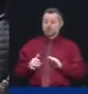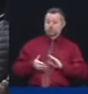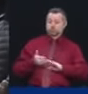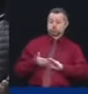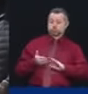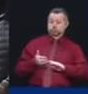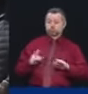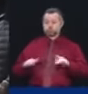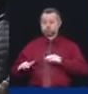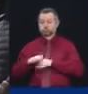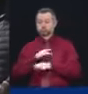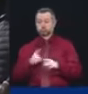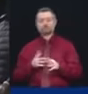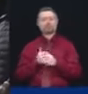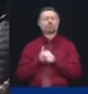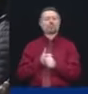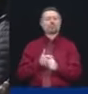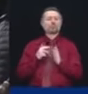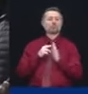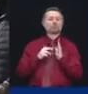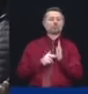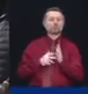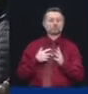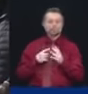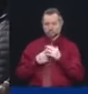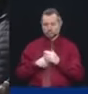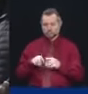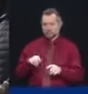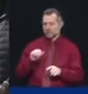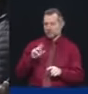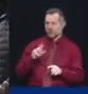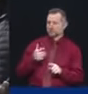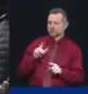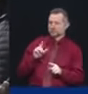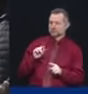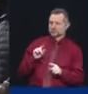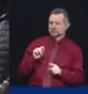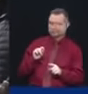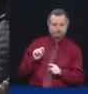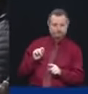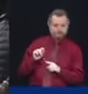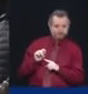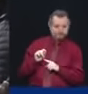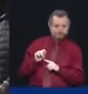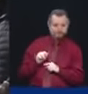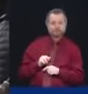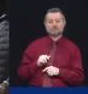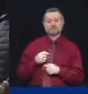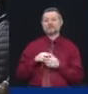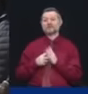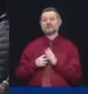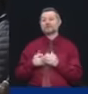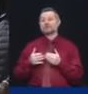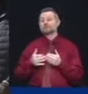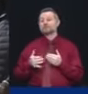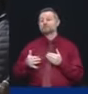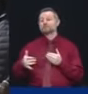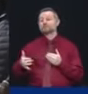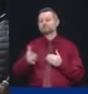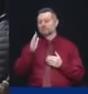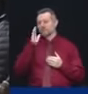operational rules that are starting August 20th, okay? That is months away from where we are